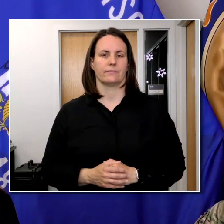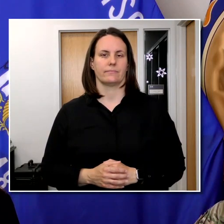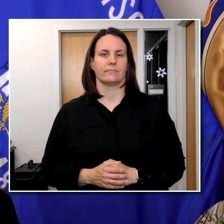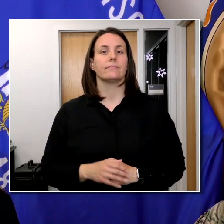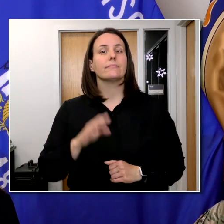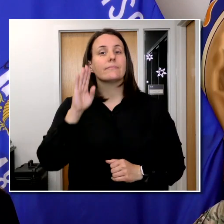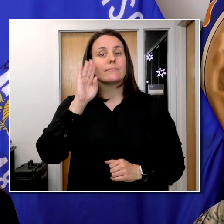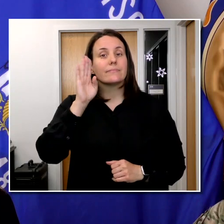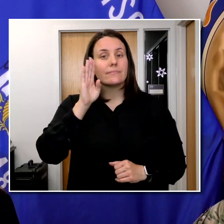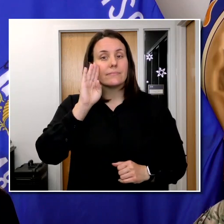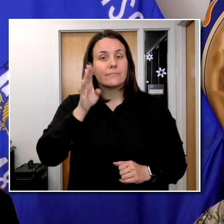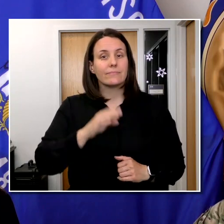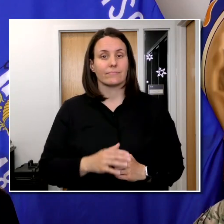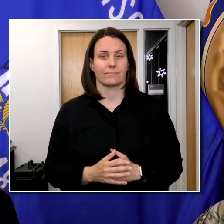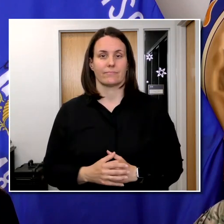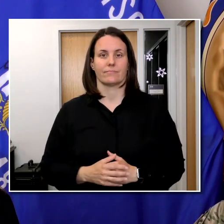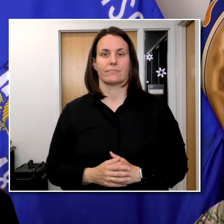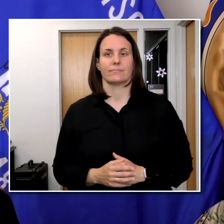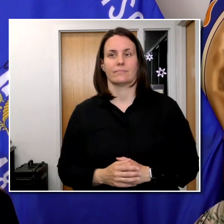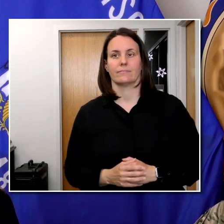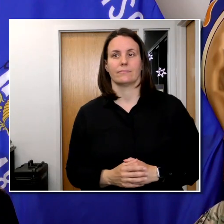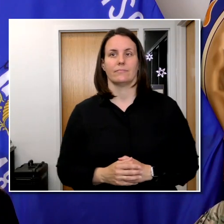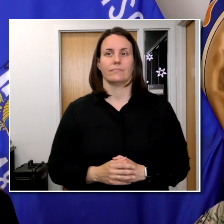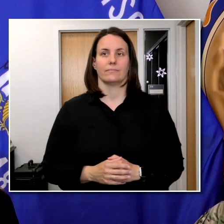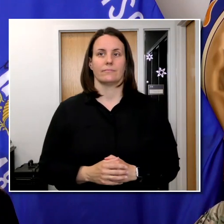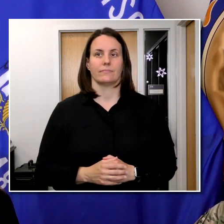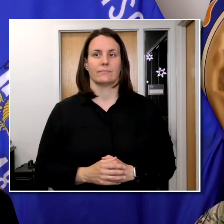Hi, I'm wondering,